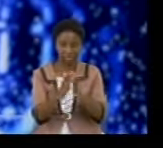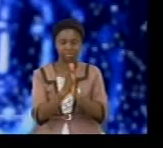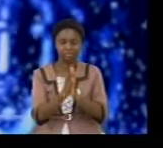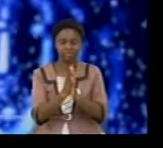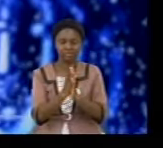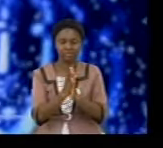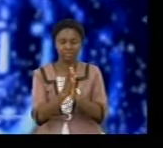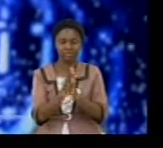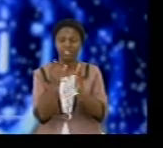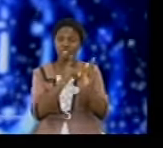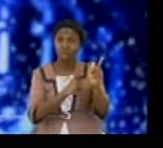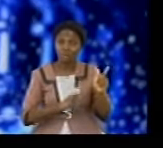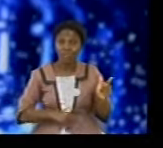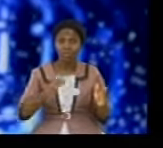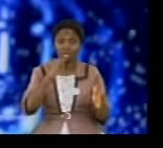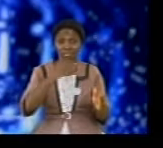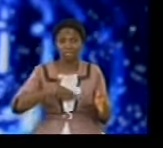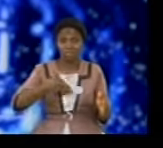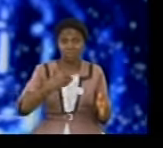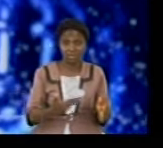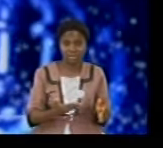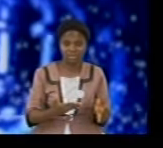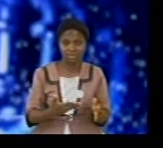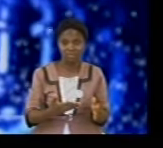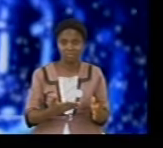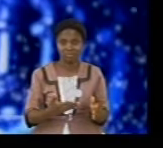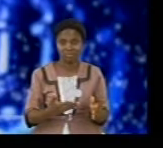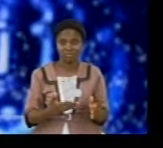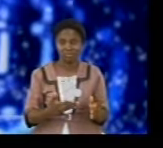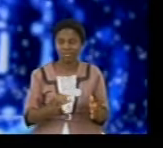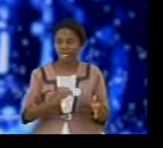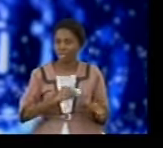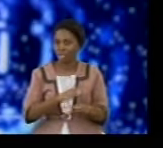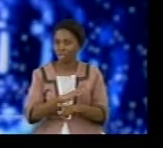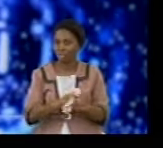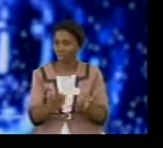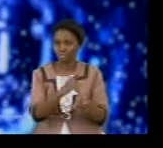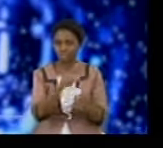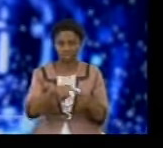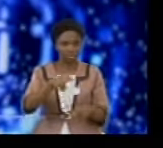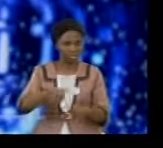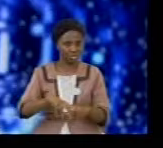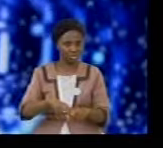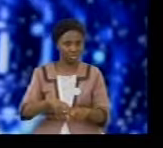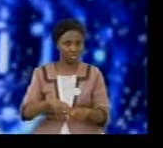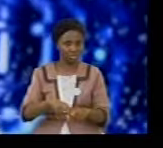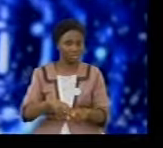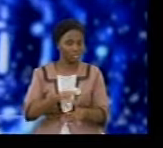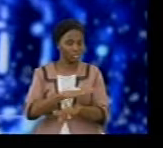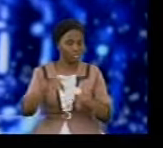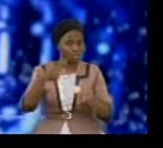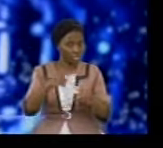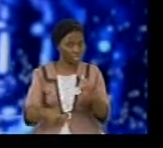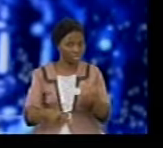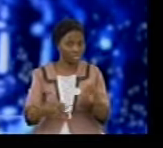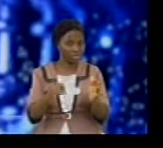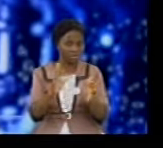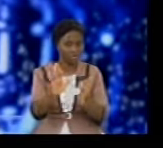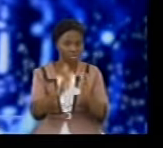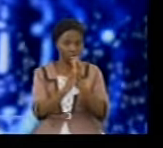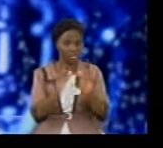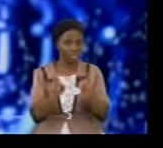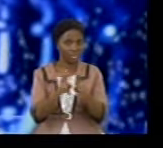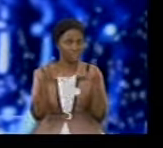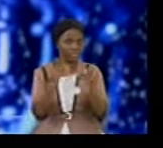The Lord is willing. And I don't want you to sit down. I don't want you to end this prayer as a sinner. There